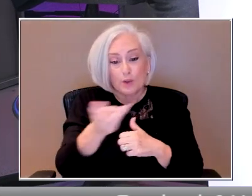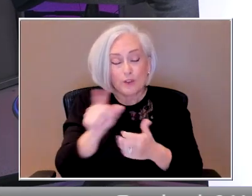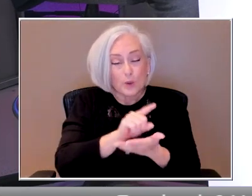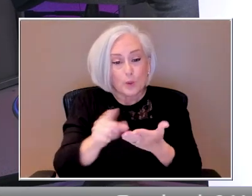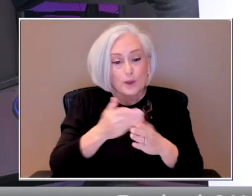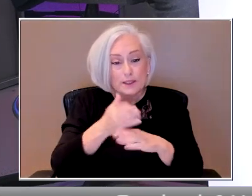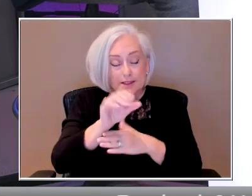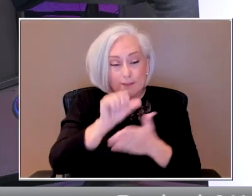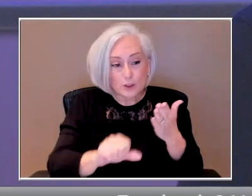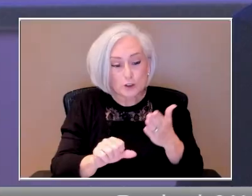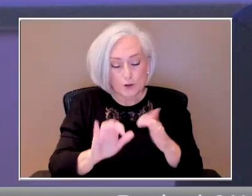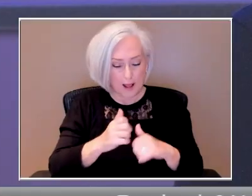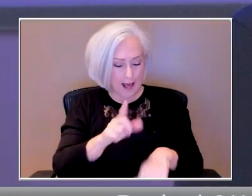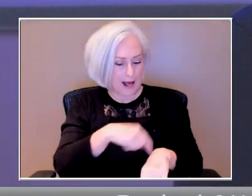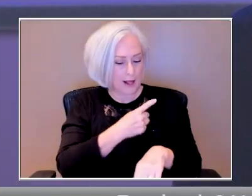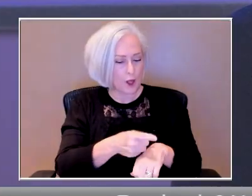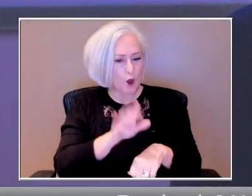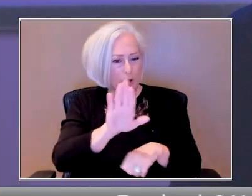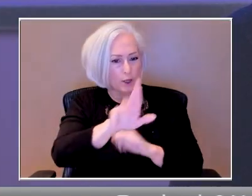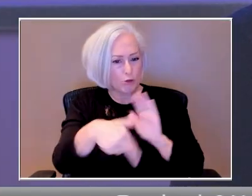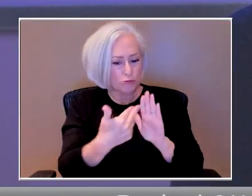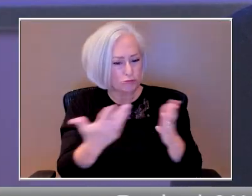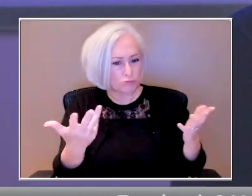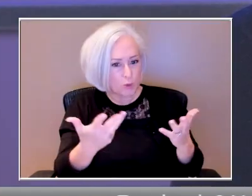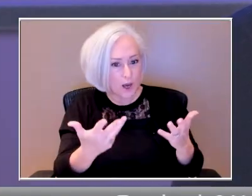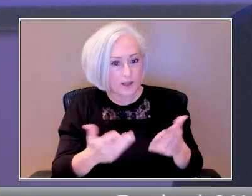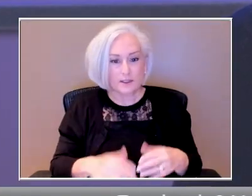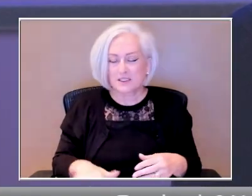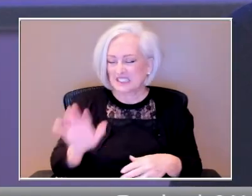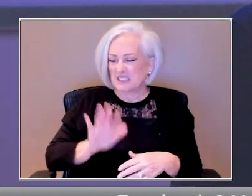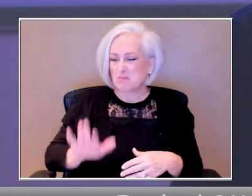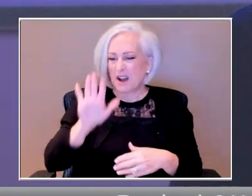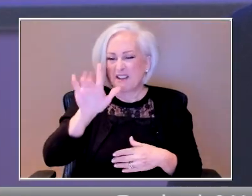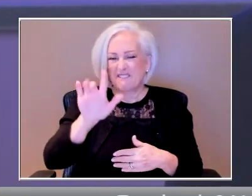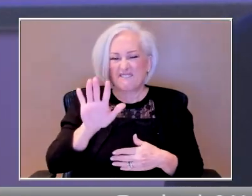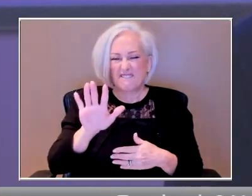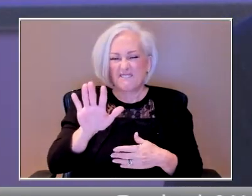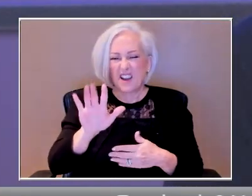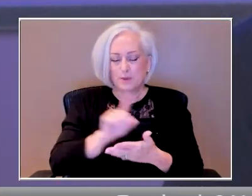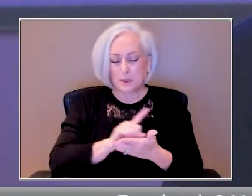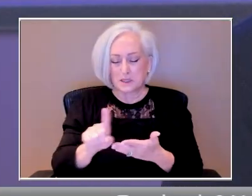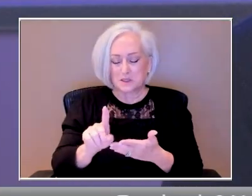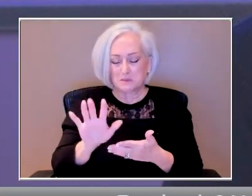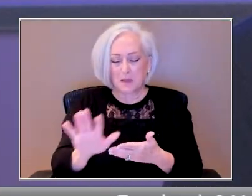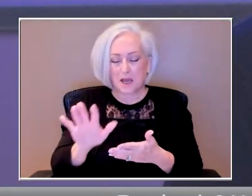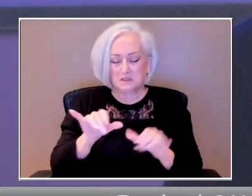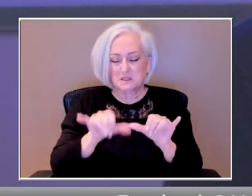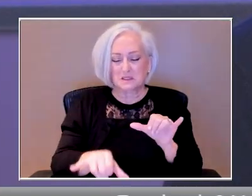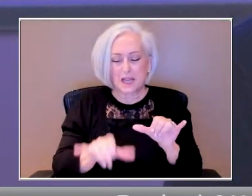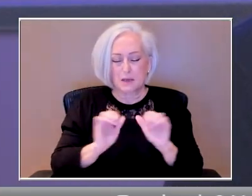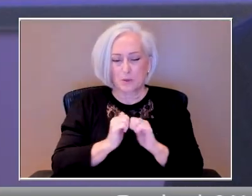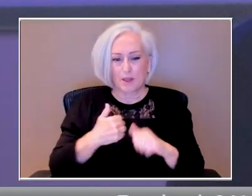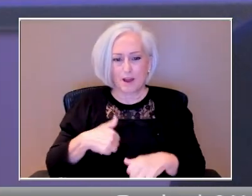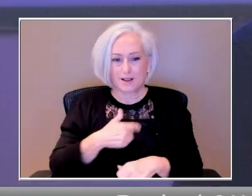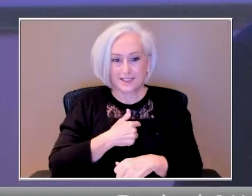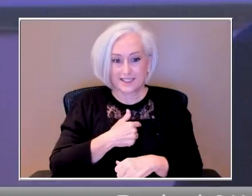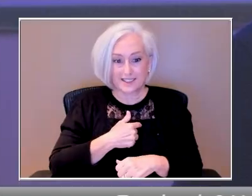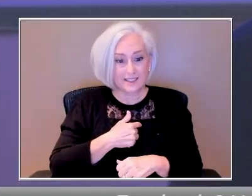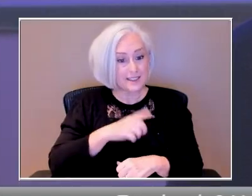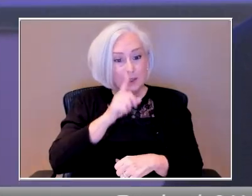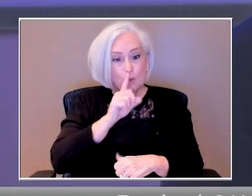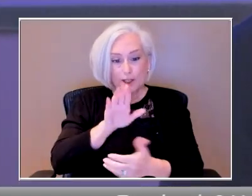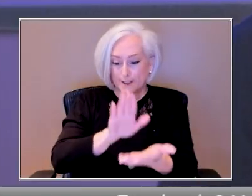role? He was with us about 5 weeks. Yep. And I have to really give credit to his partner,